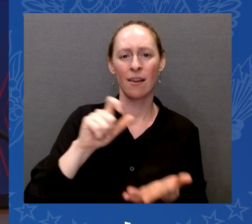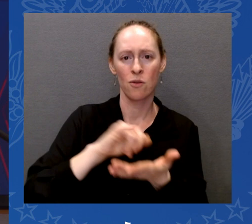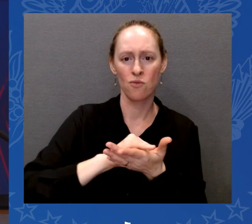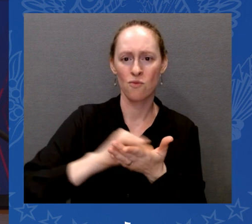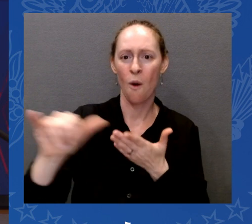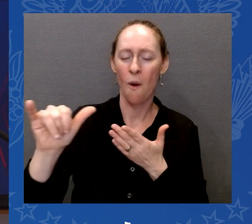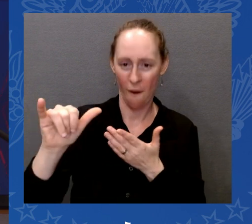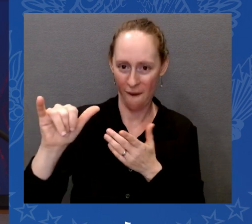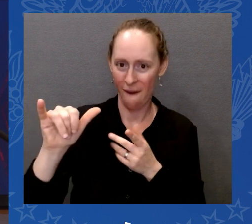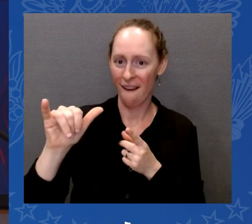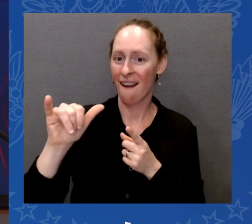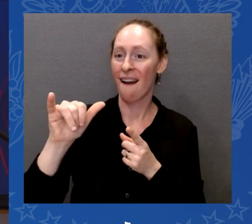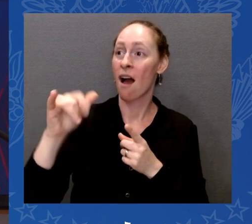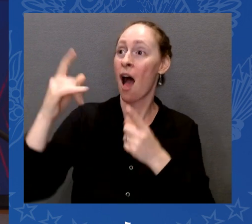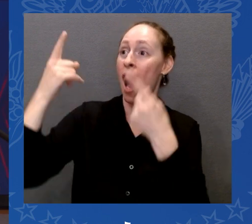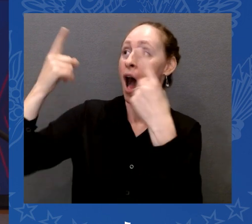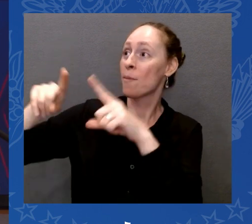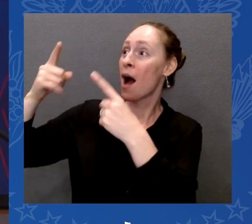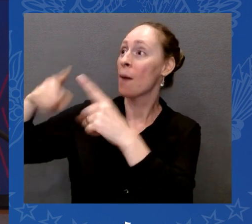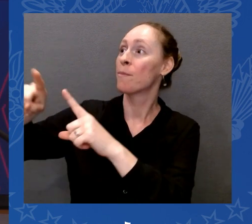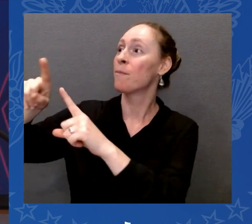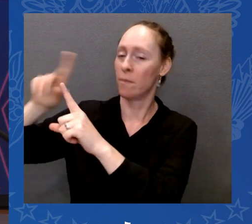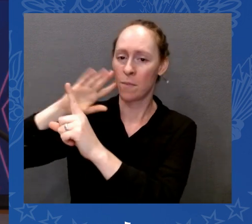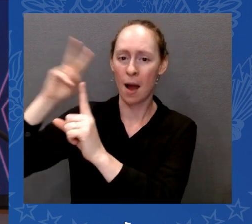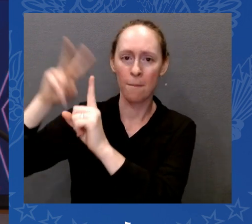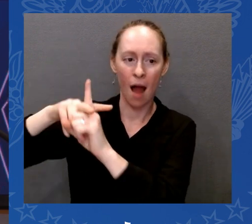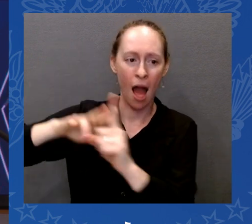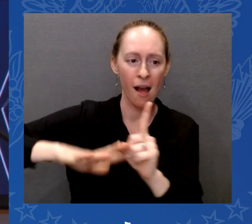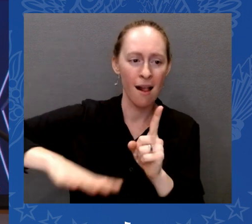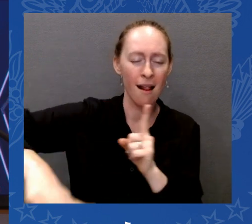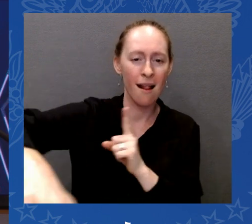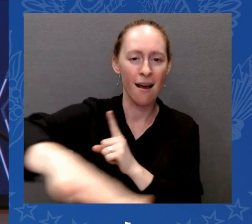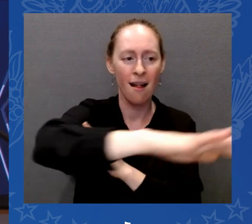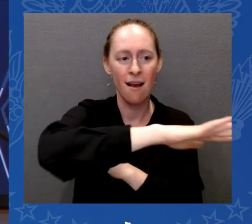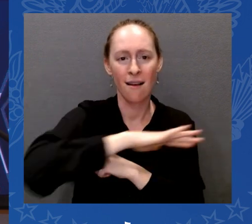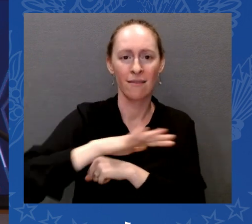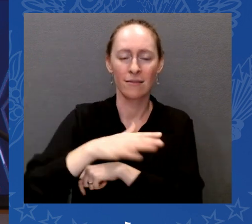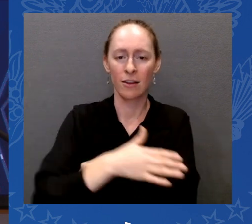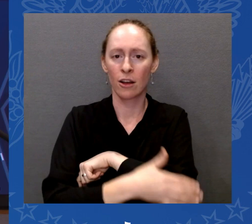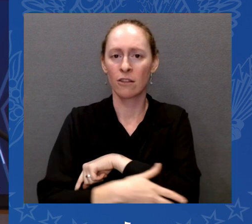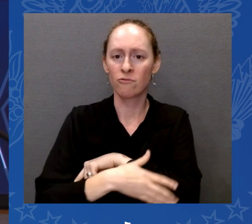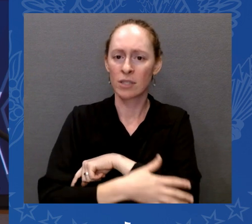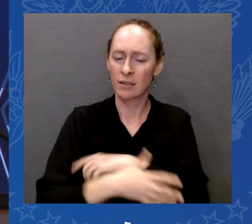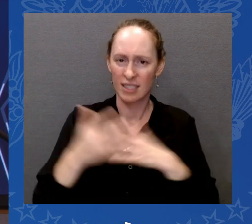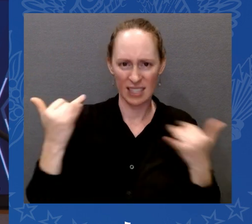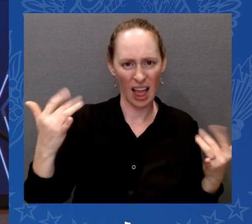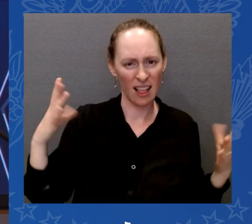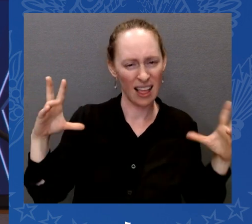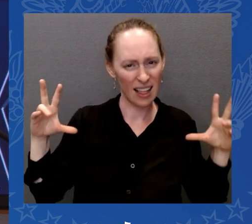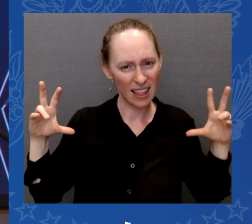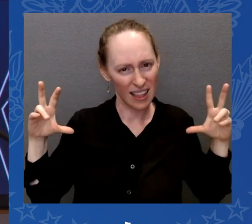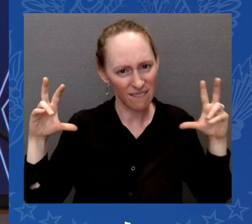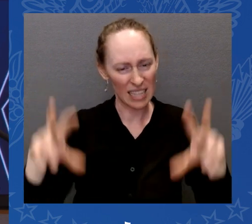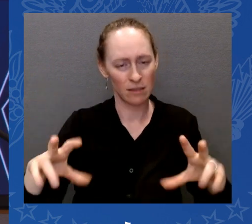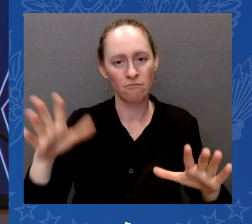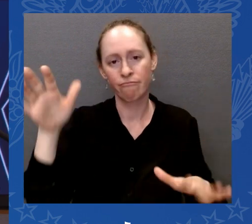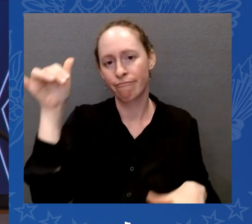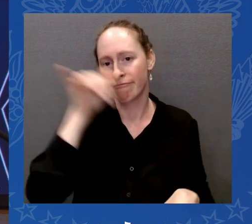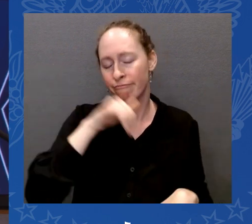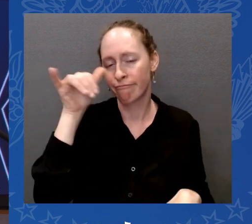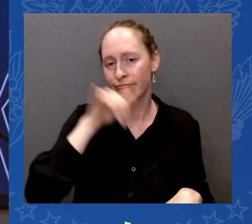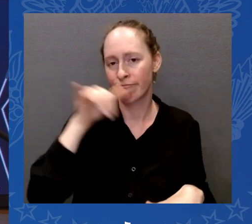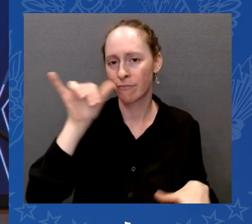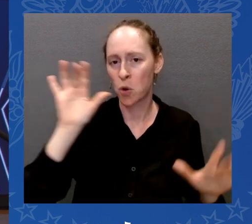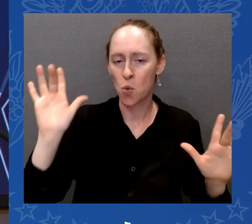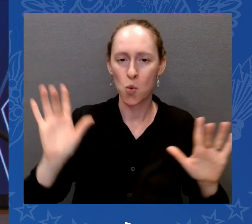largest private investment in New York history, the largest private investment in the nation, right here in